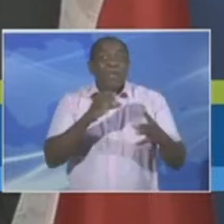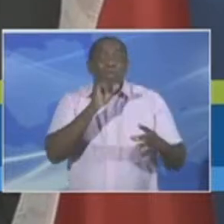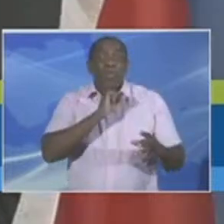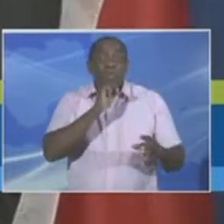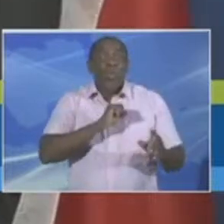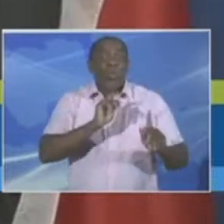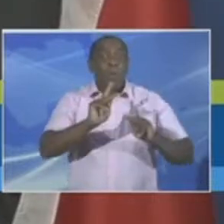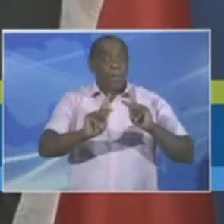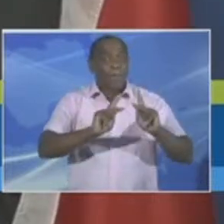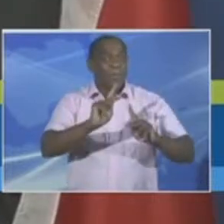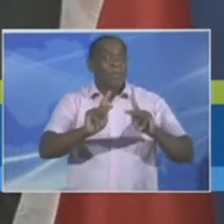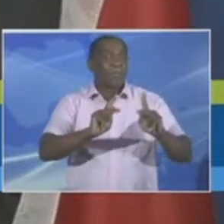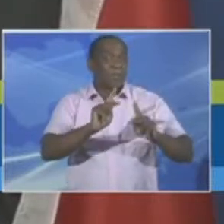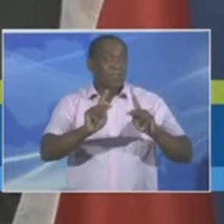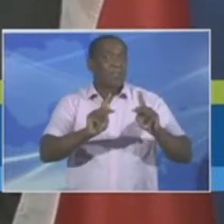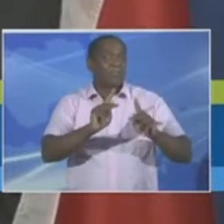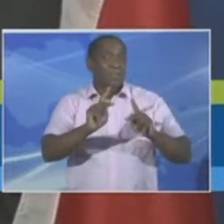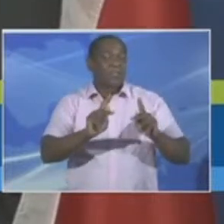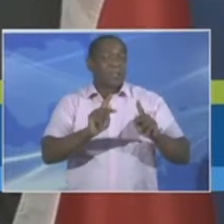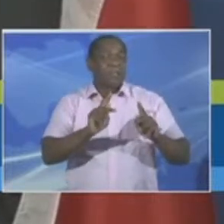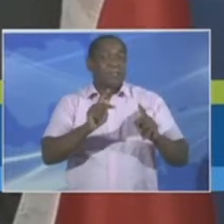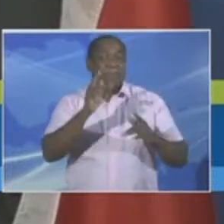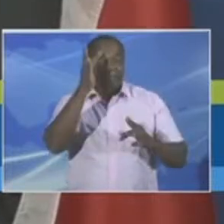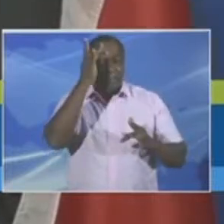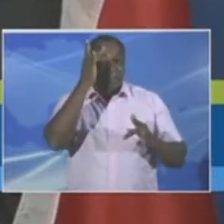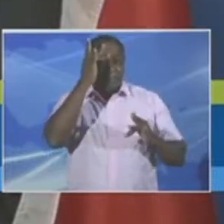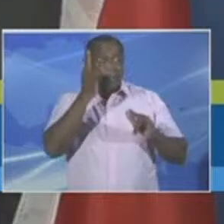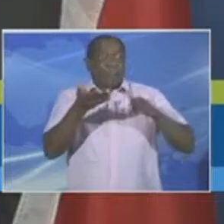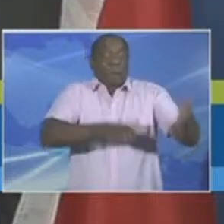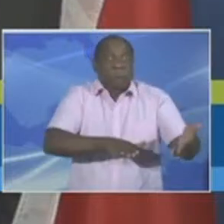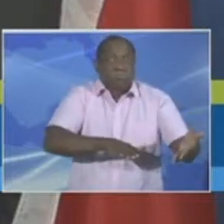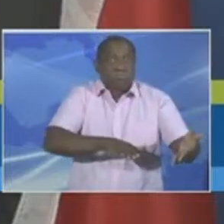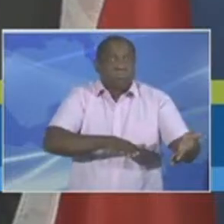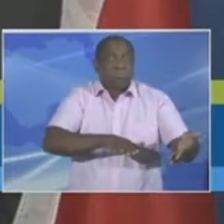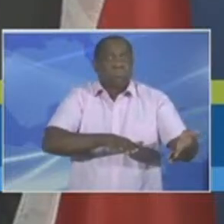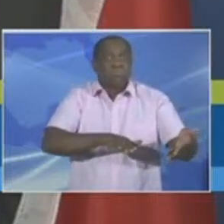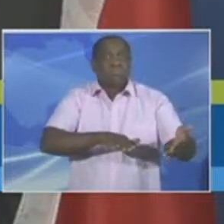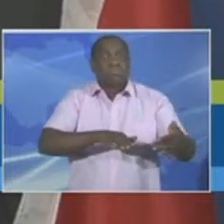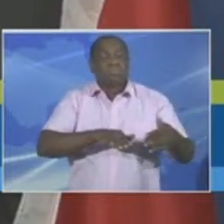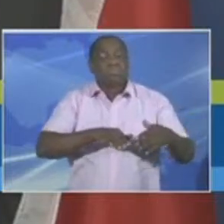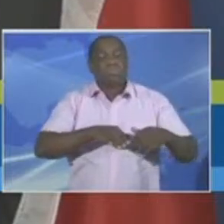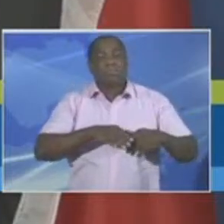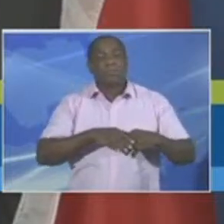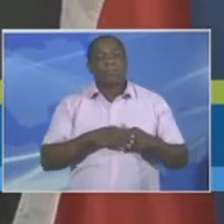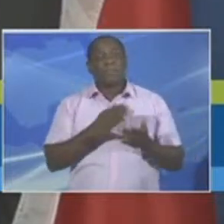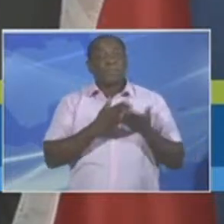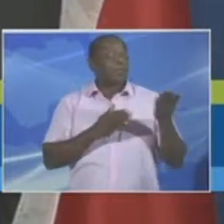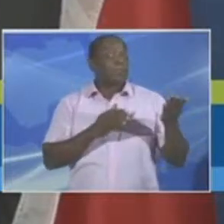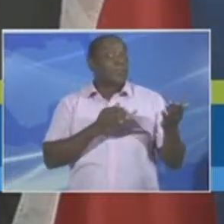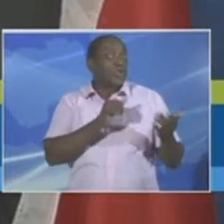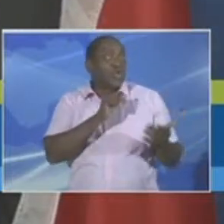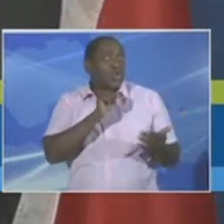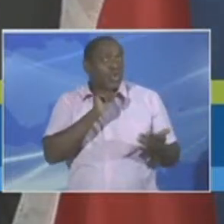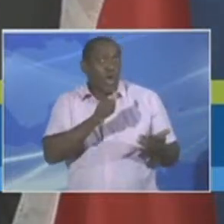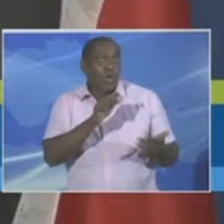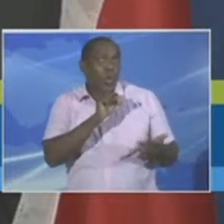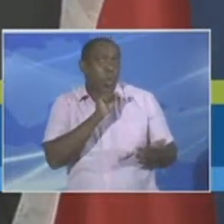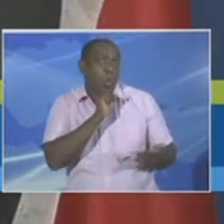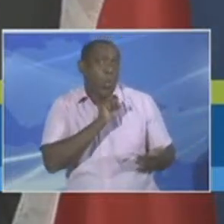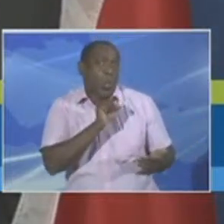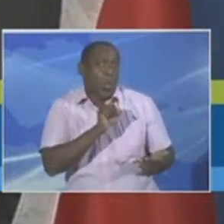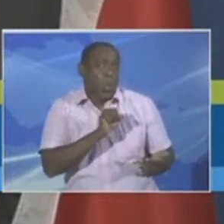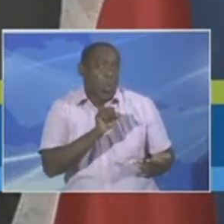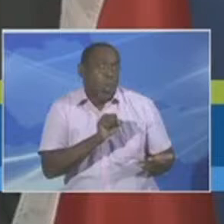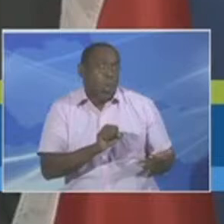population fell prey. A significant number of our not so elderly population. But